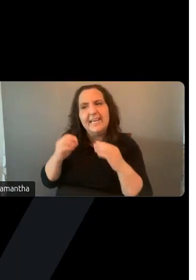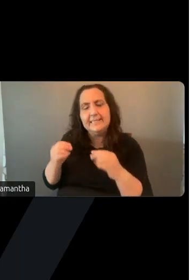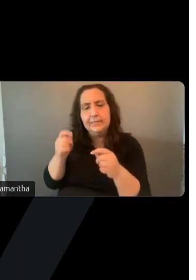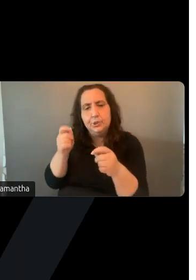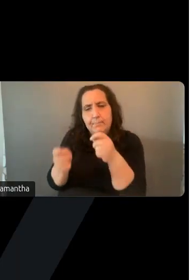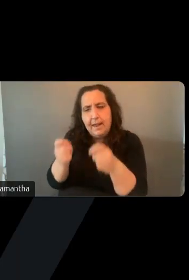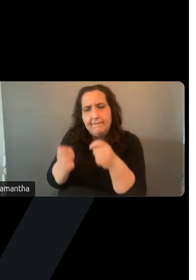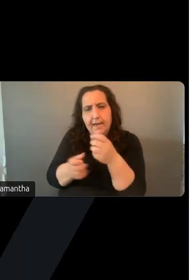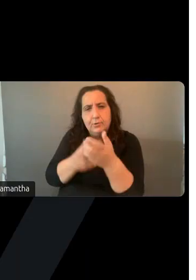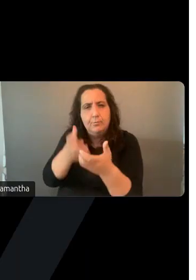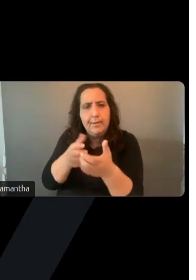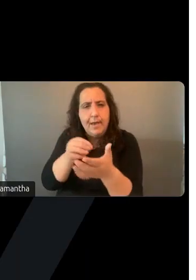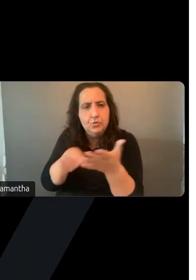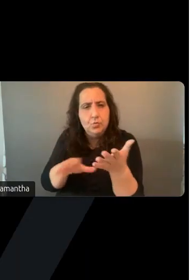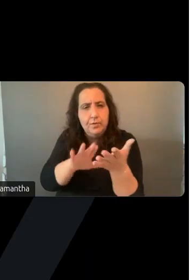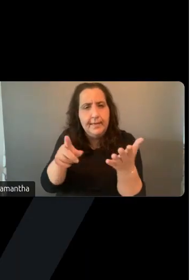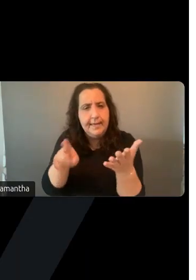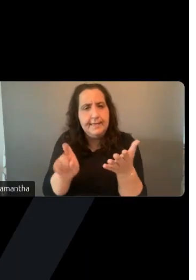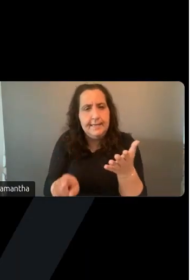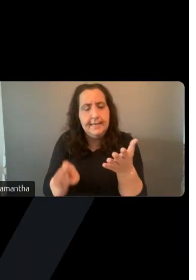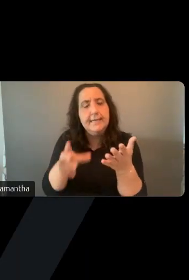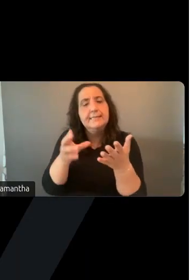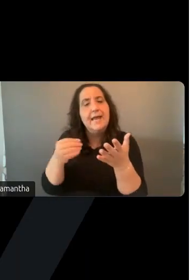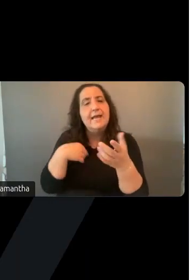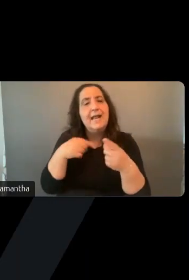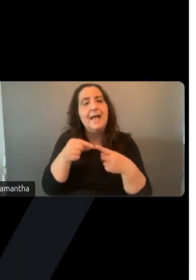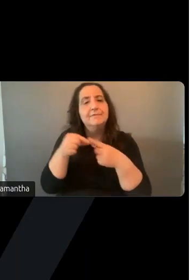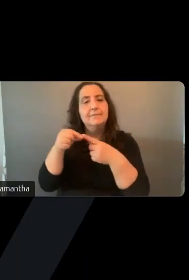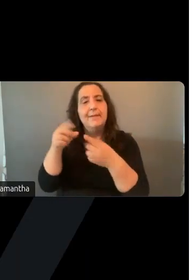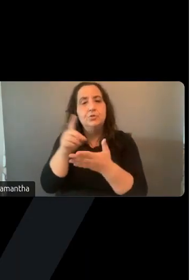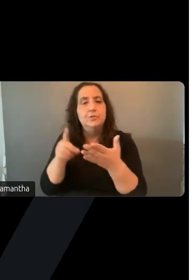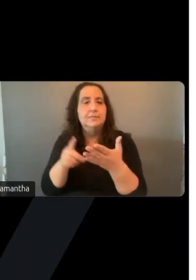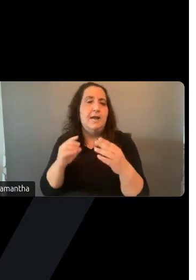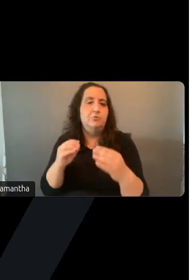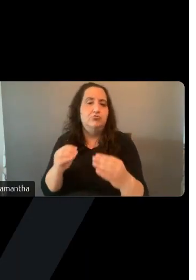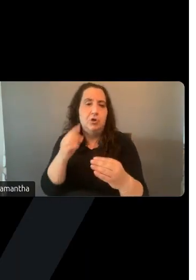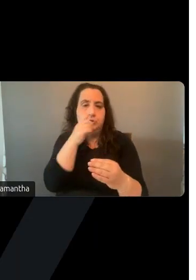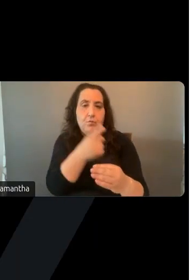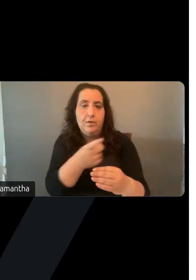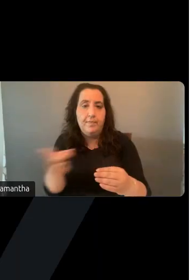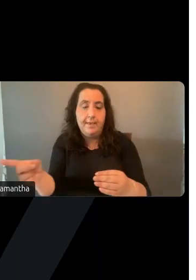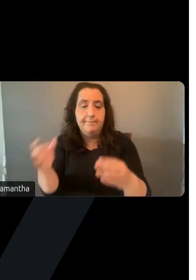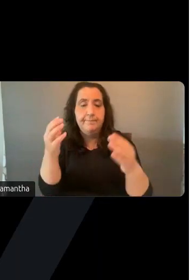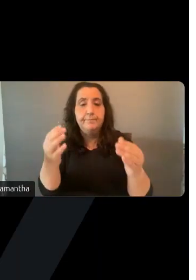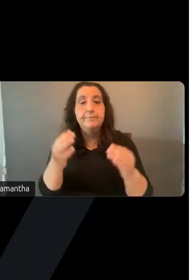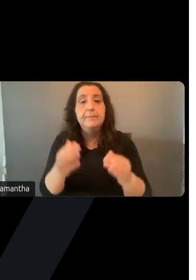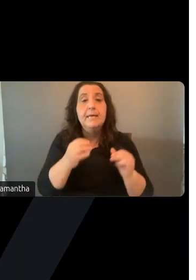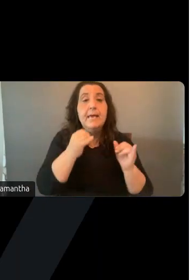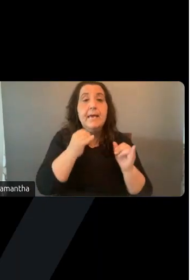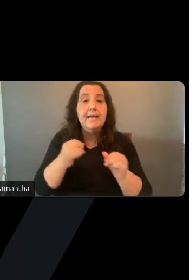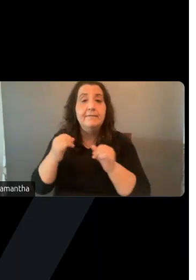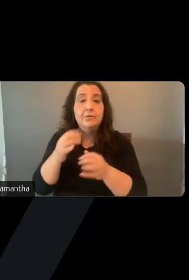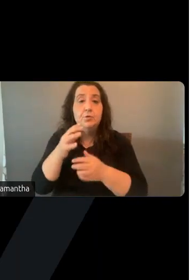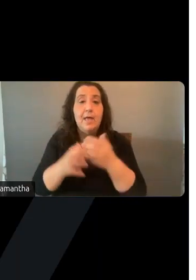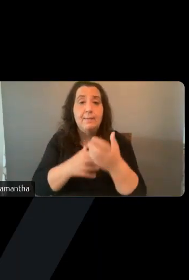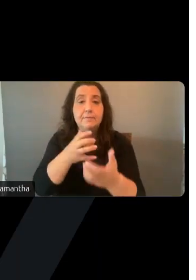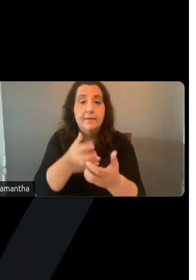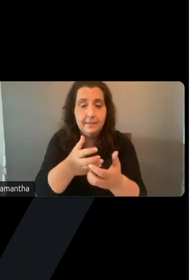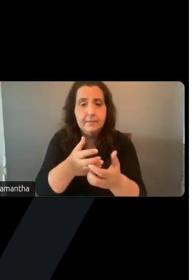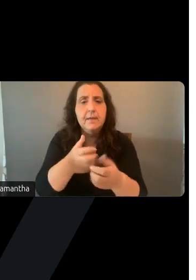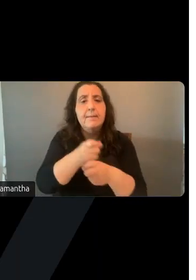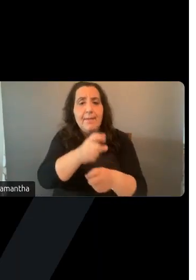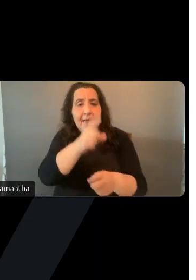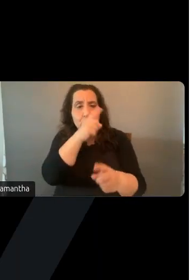students' needs and develop specially designed instruction for them. Individual adaptations are tailored to address the needs of